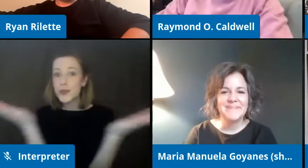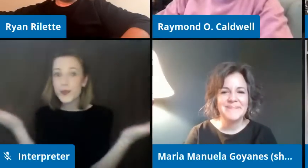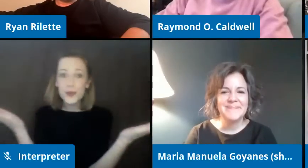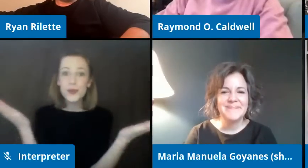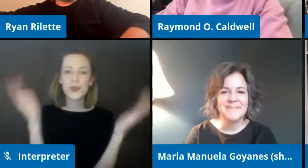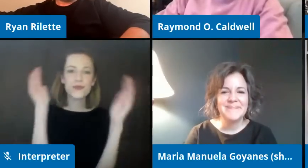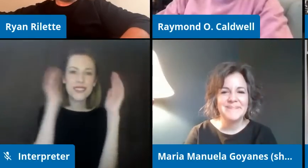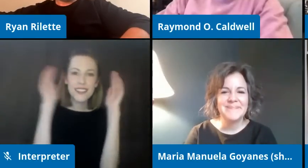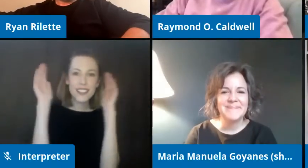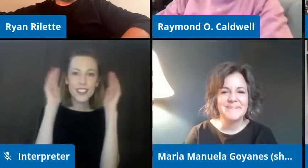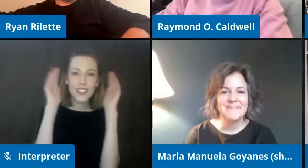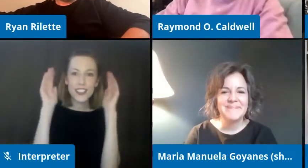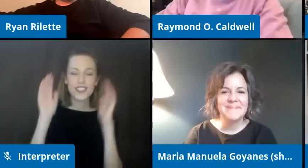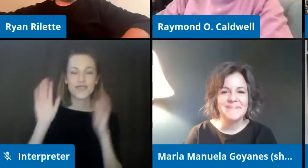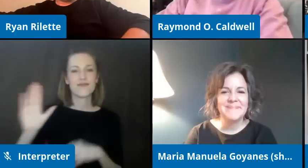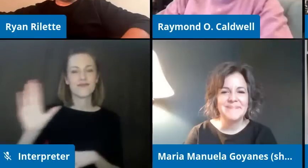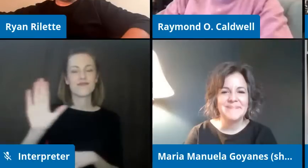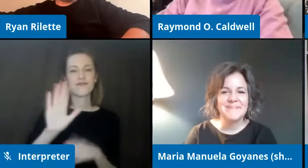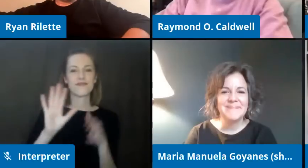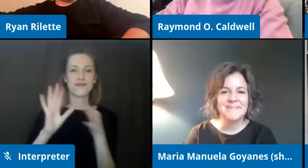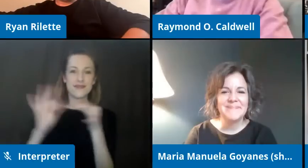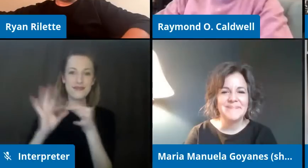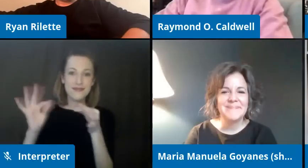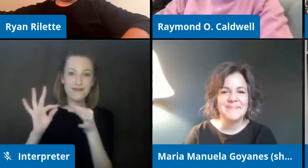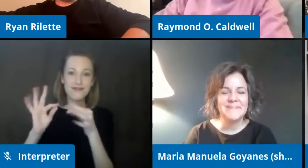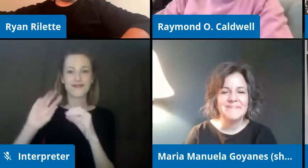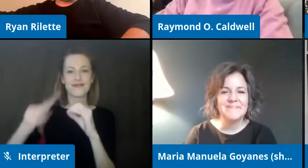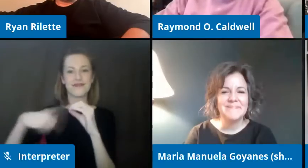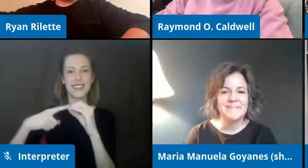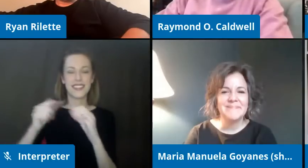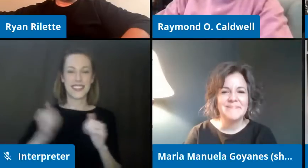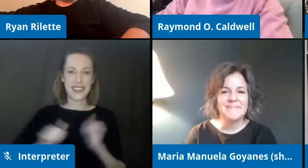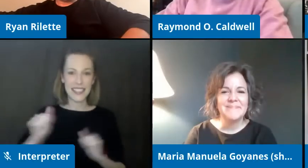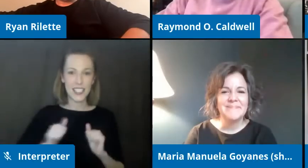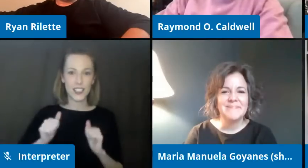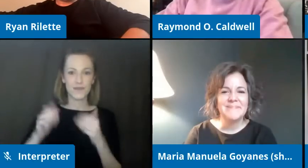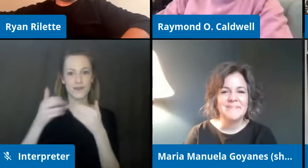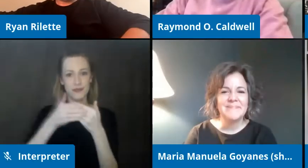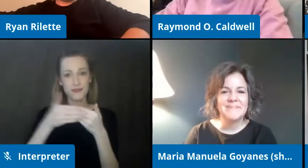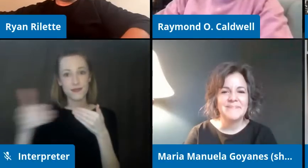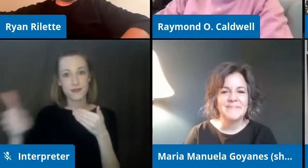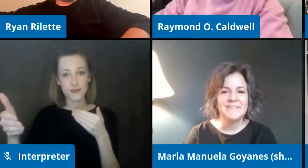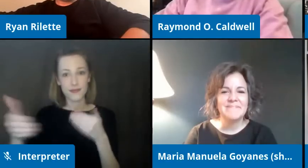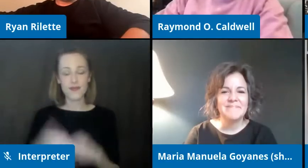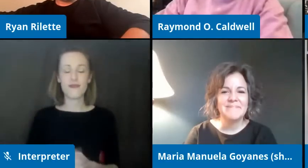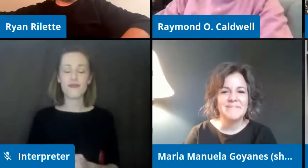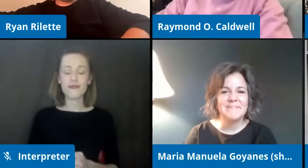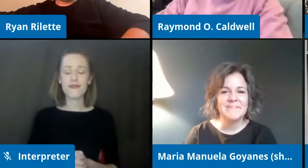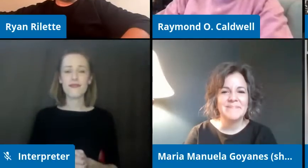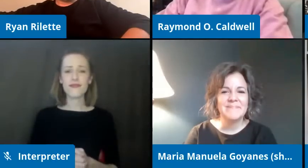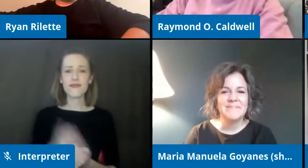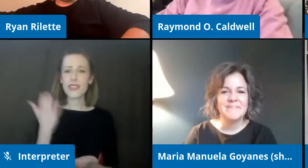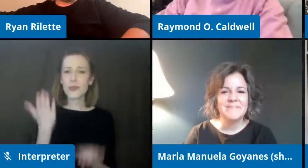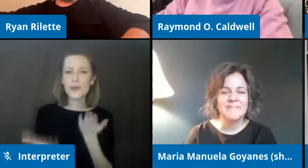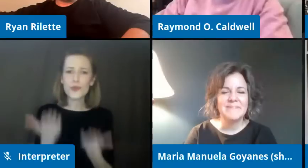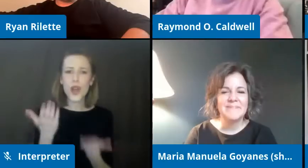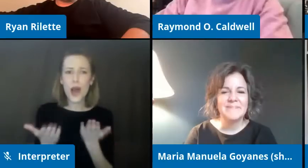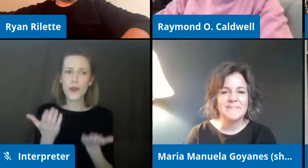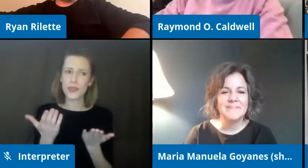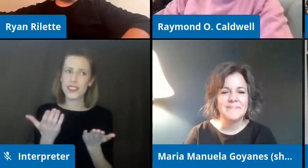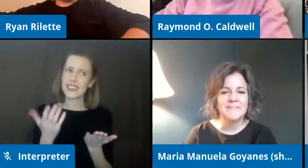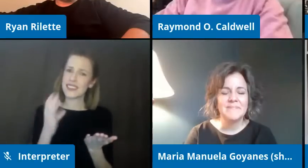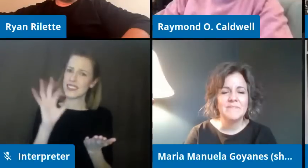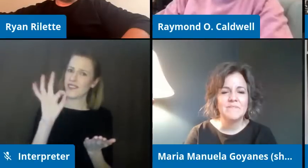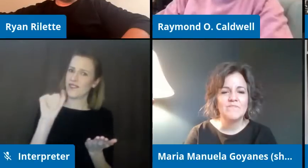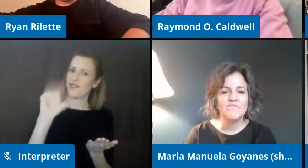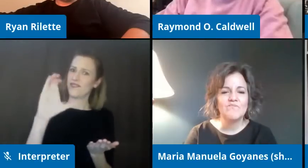say about theater going forward from this moment. It's probably a fact that there is not a live